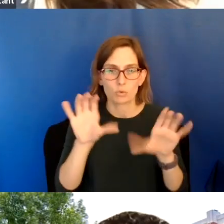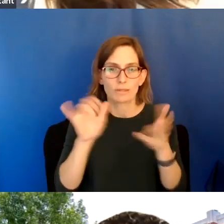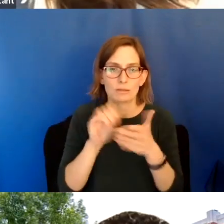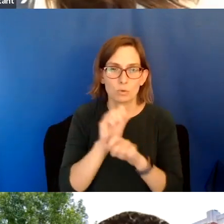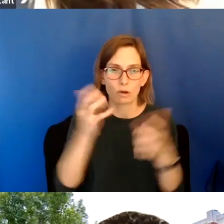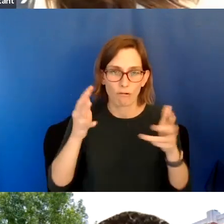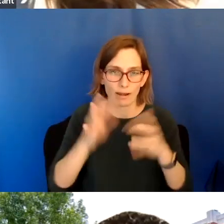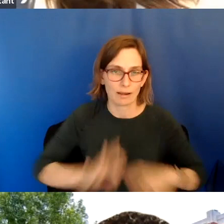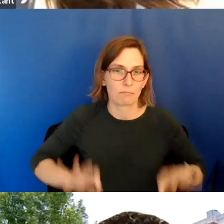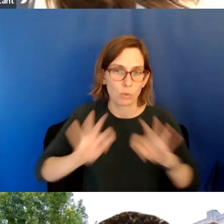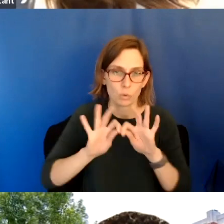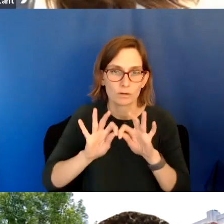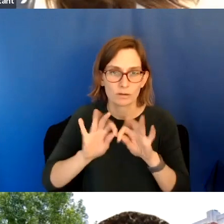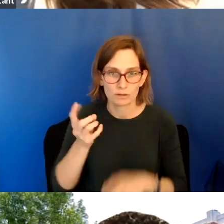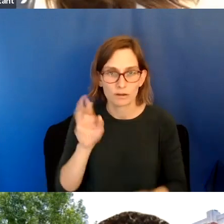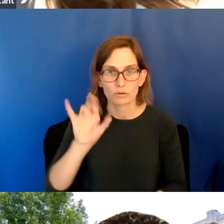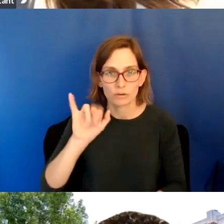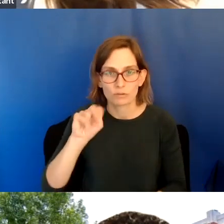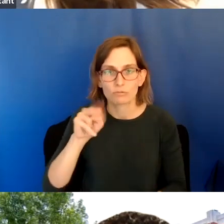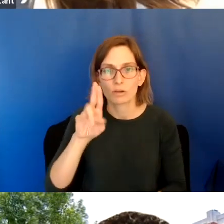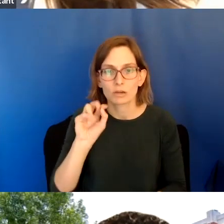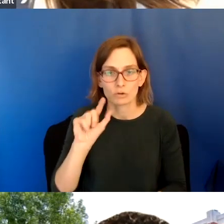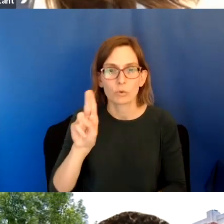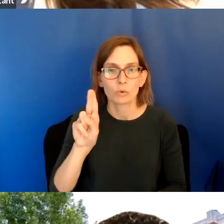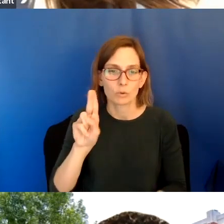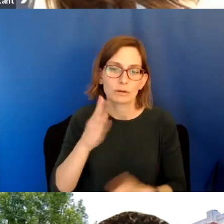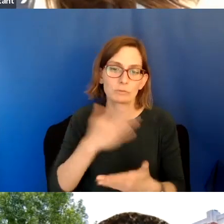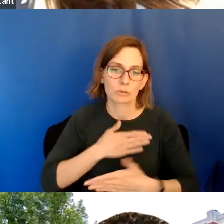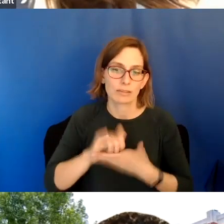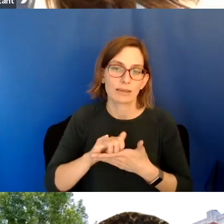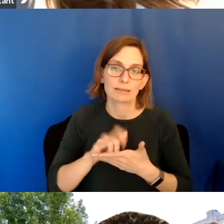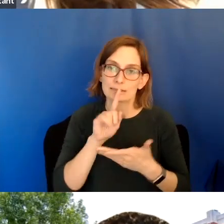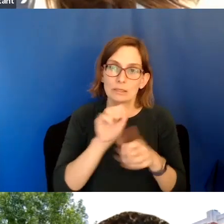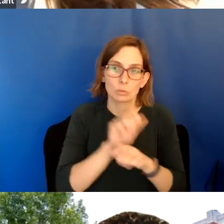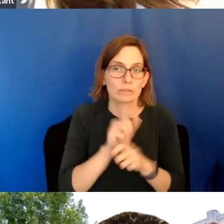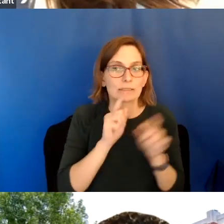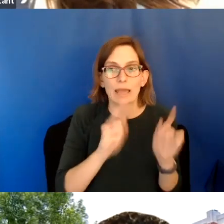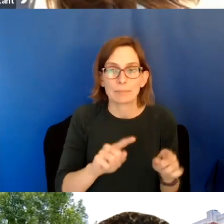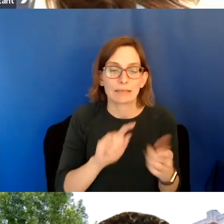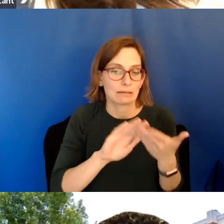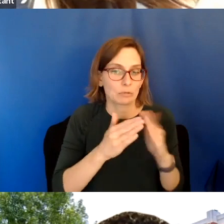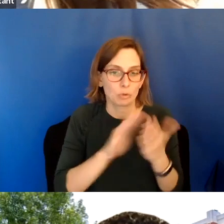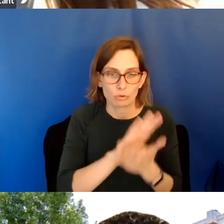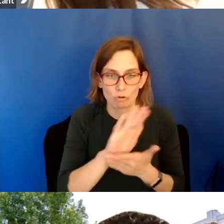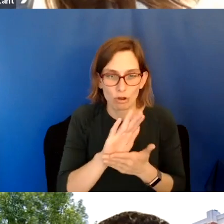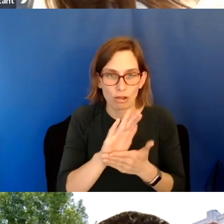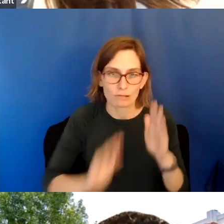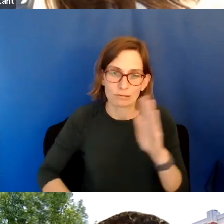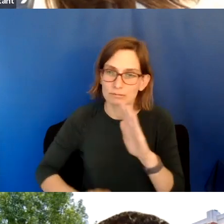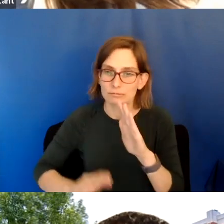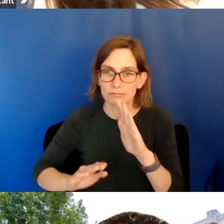And Dr. Rungu, I appreciate your point because like a lot of this work does happen, whether it's like the community college level all the way up to doctoral